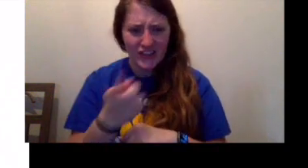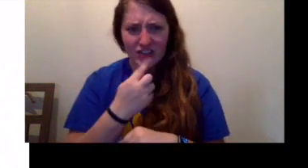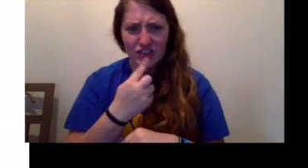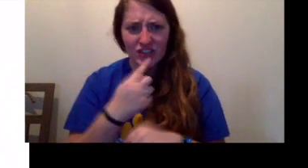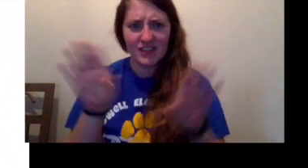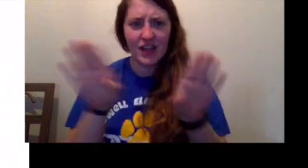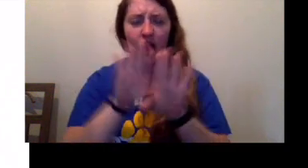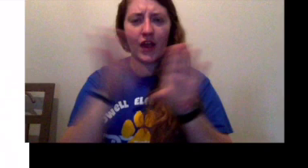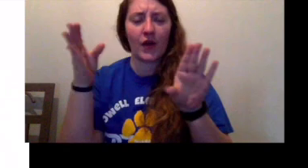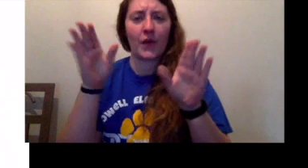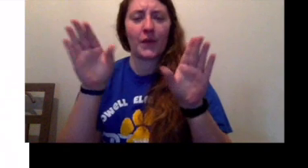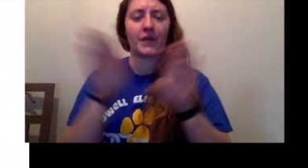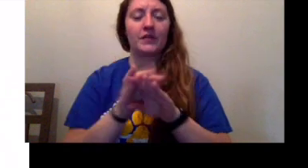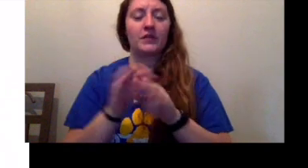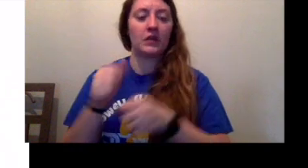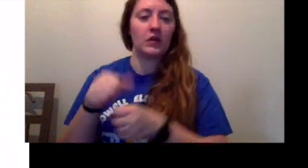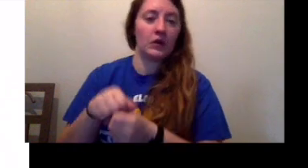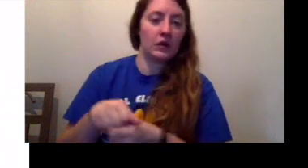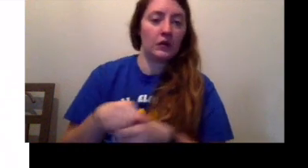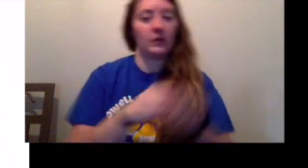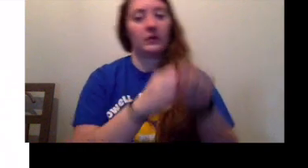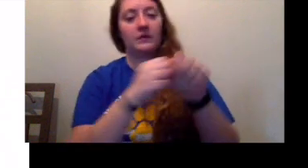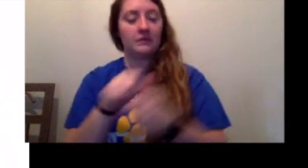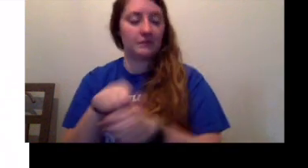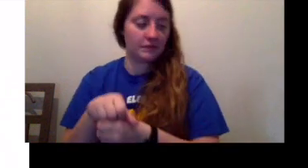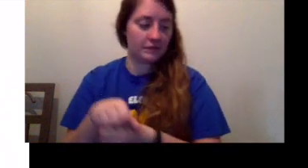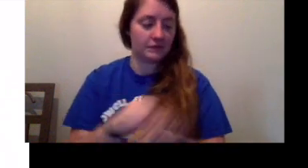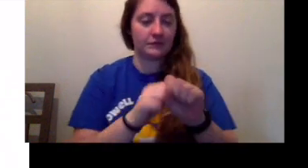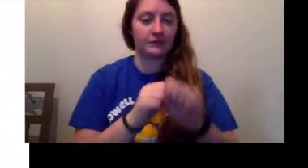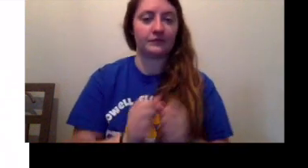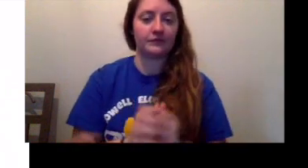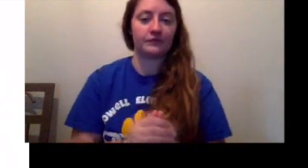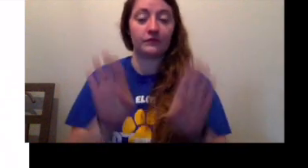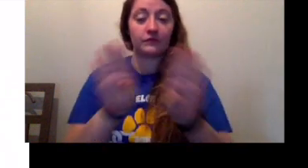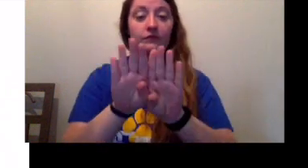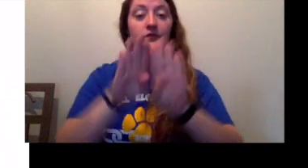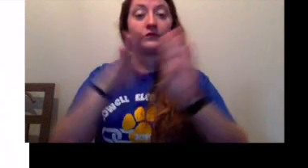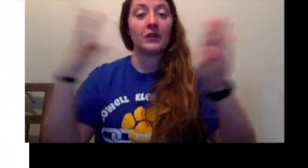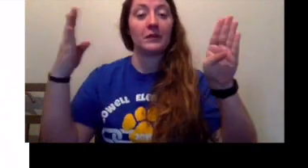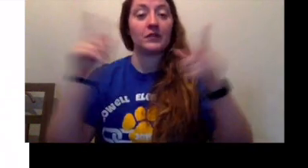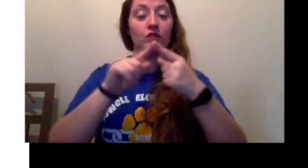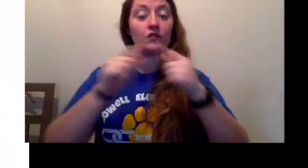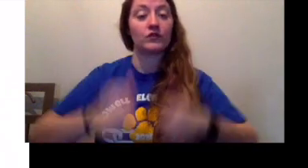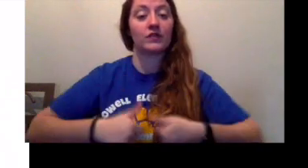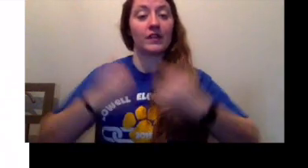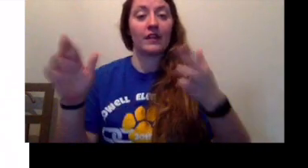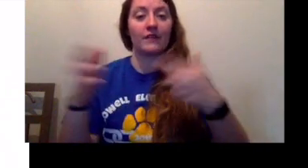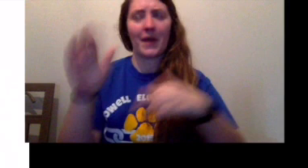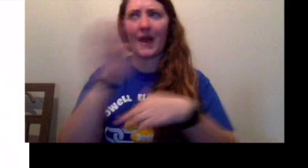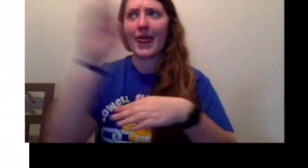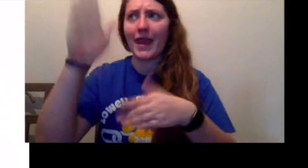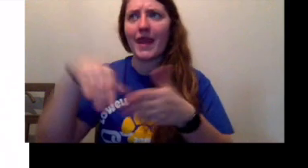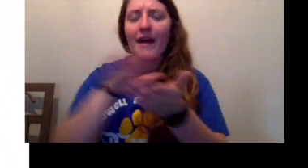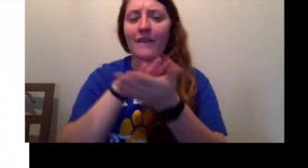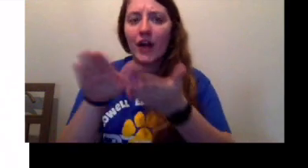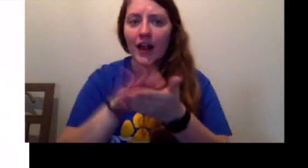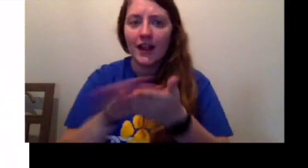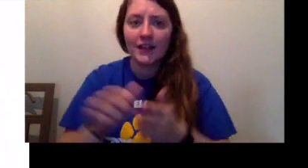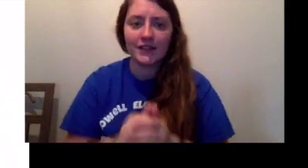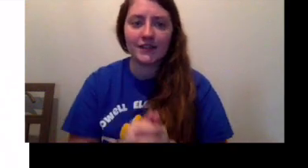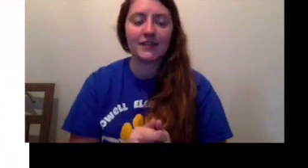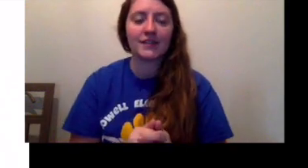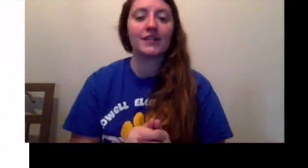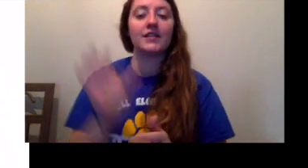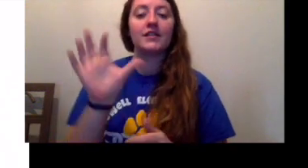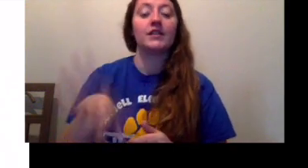door to the little used formal living room with its old-fashioned furniture. He never dusts. And she picked up her